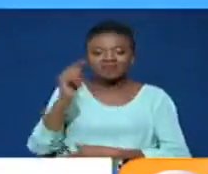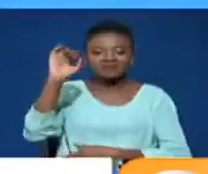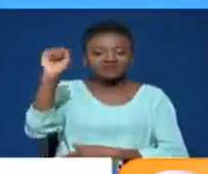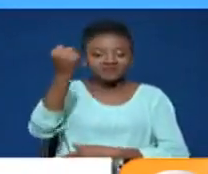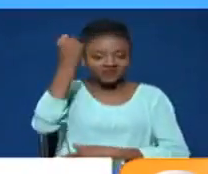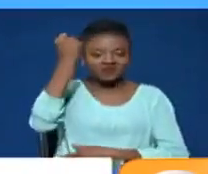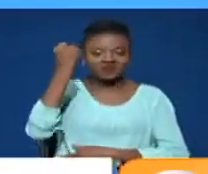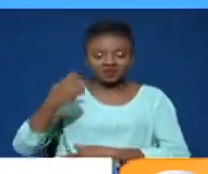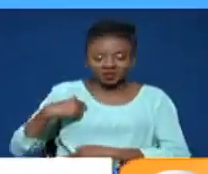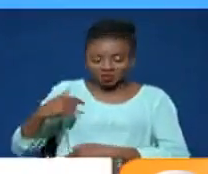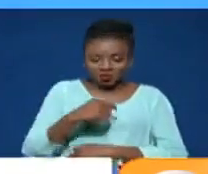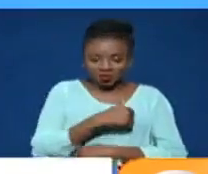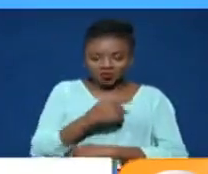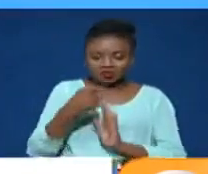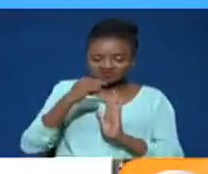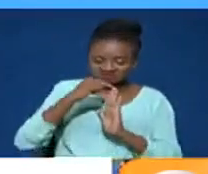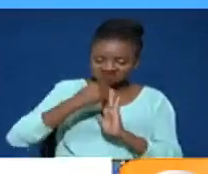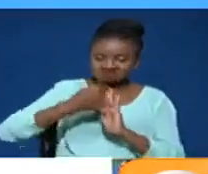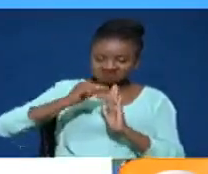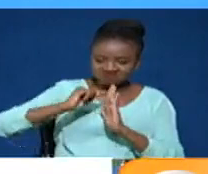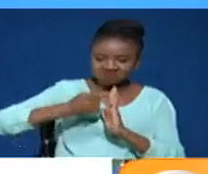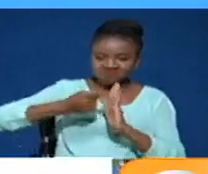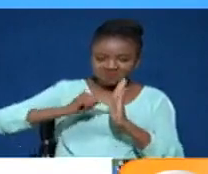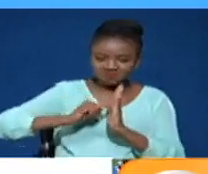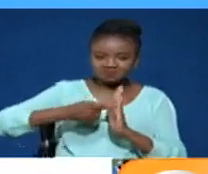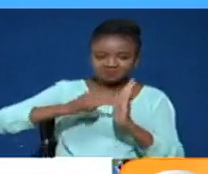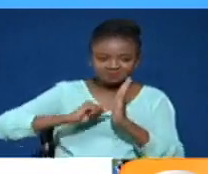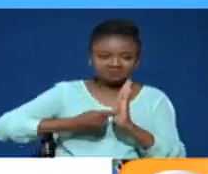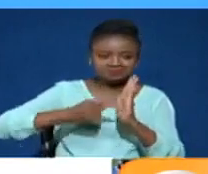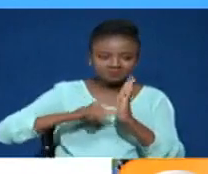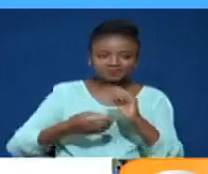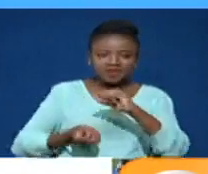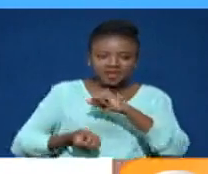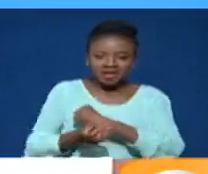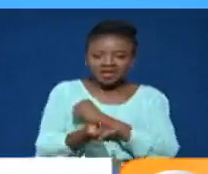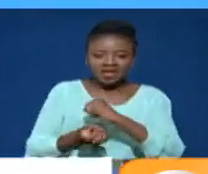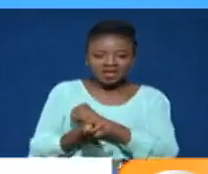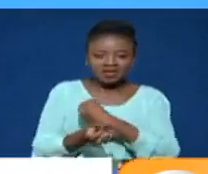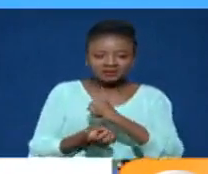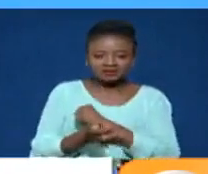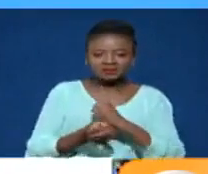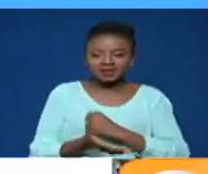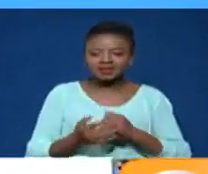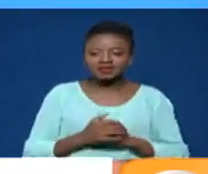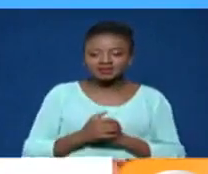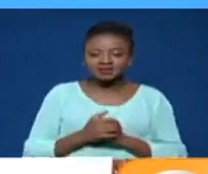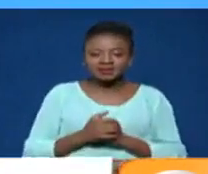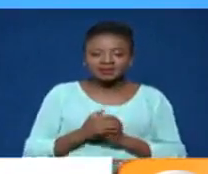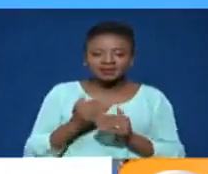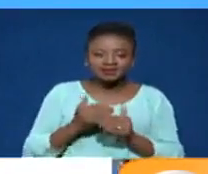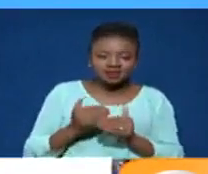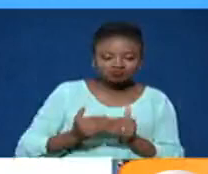we lay out in detail and in summary the upcoming